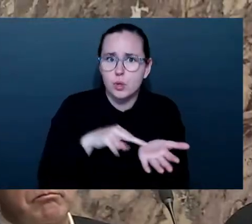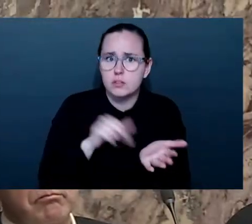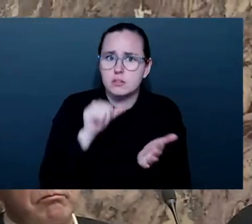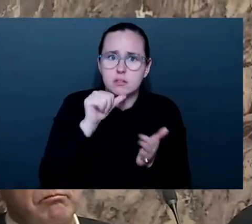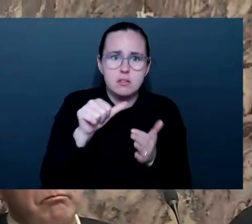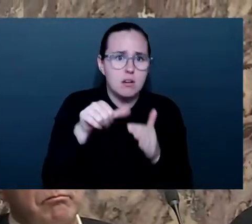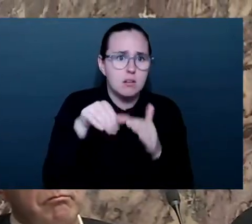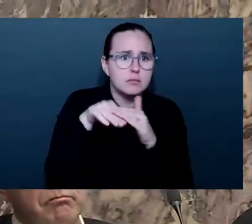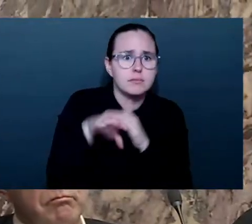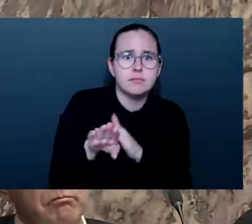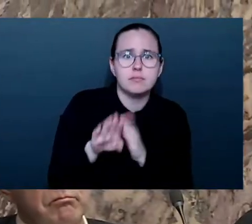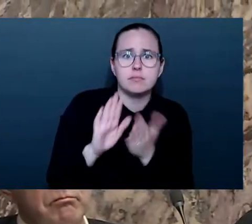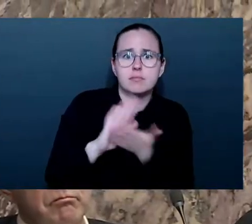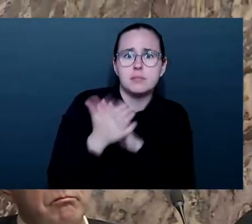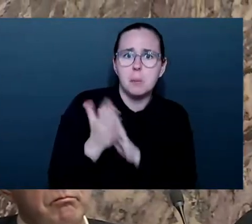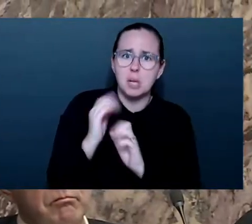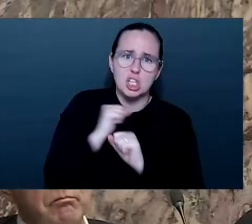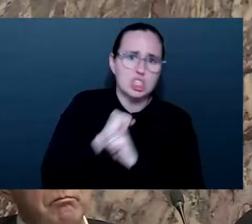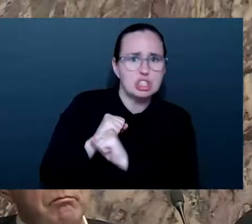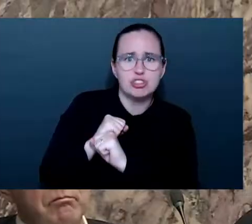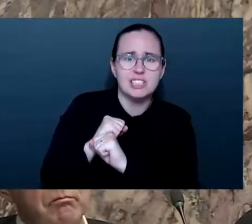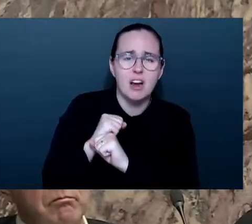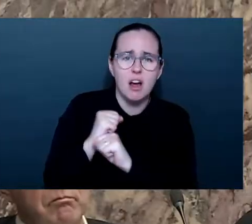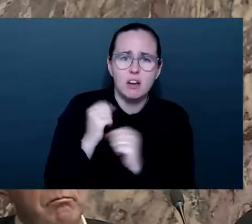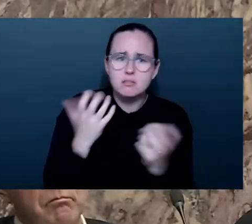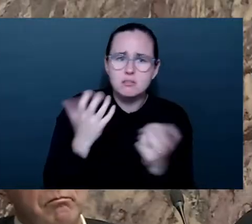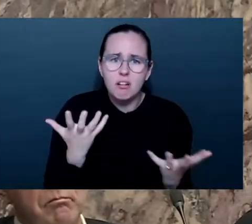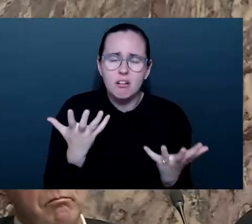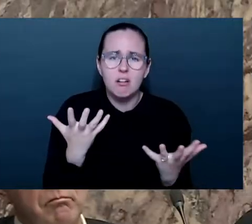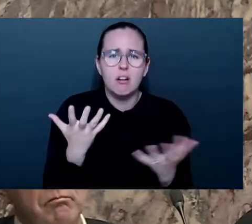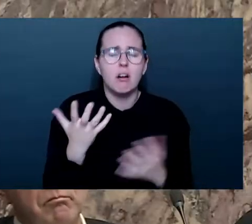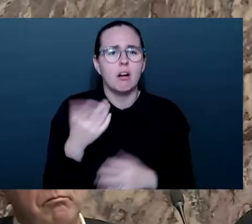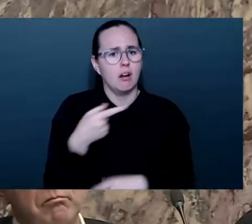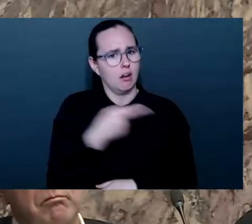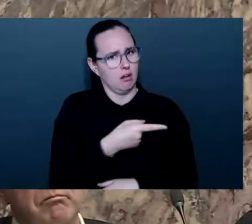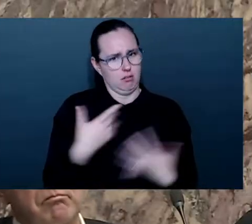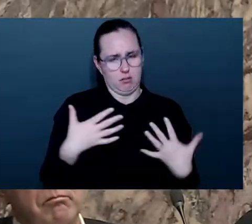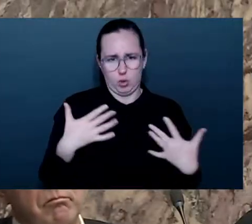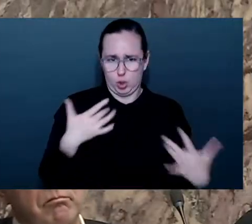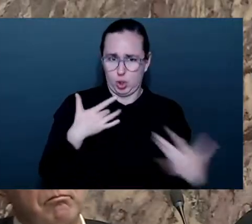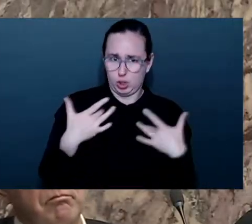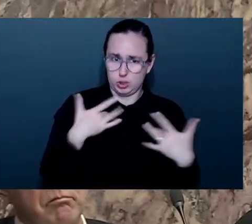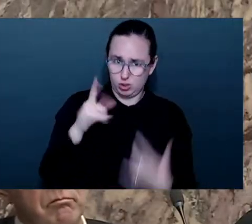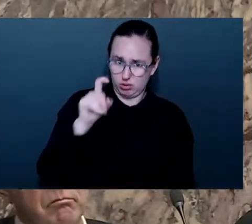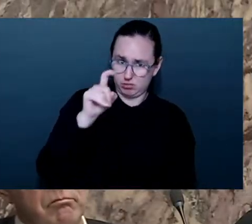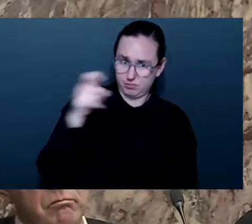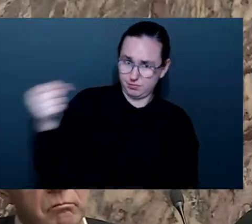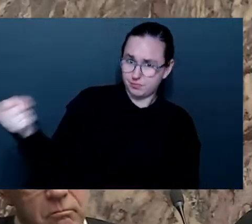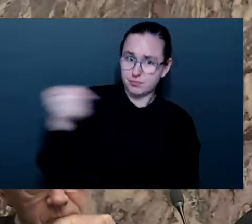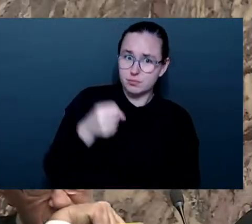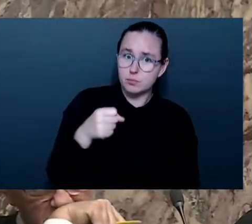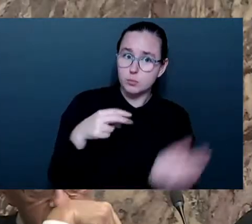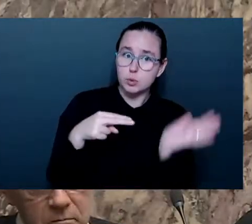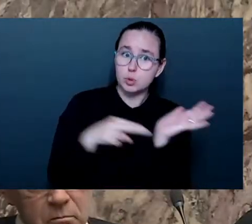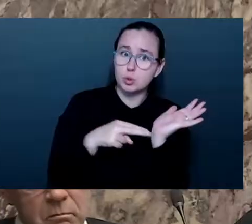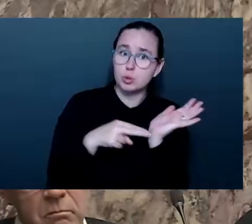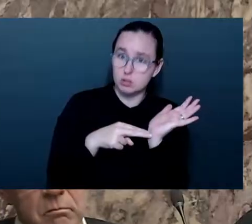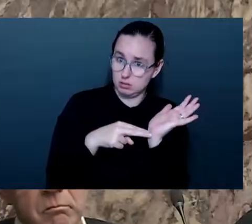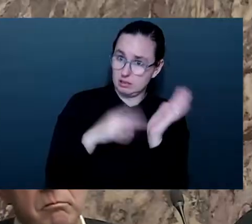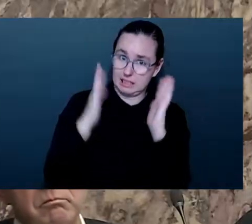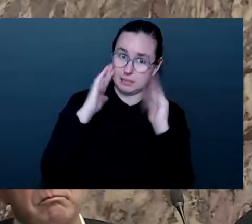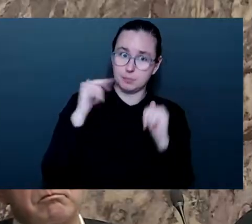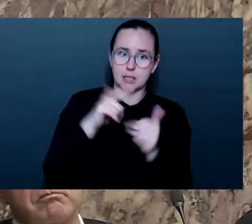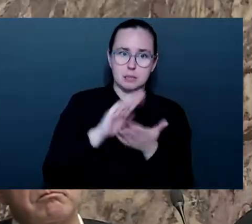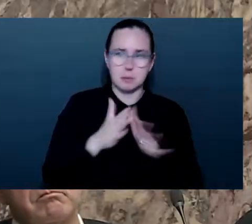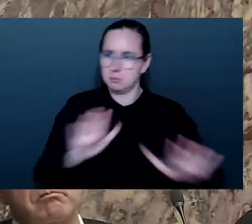using nurses for protection and expecting them to act like peace officers is the only strategy that this government is relying on.